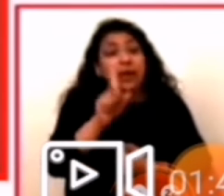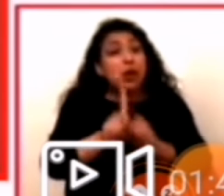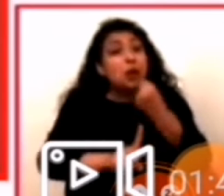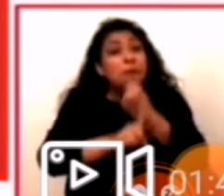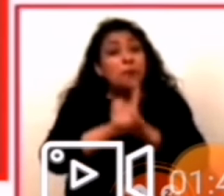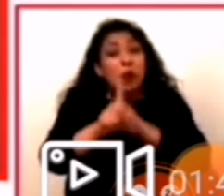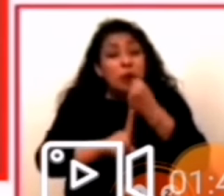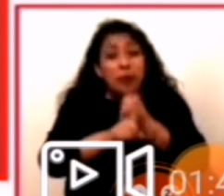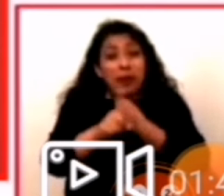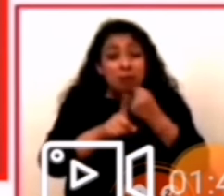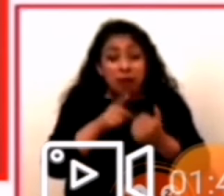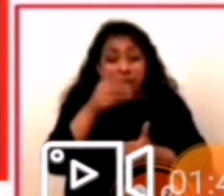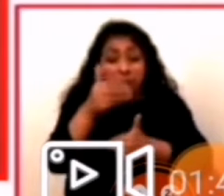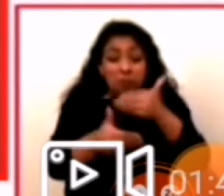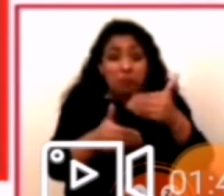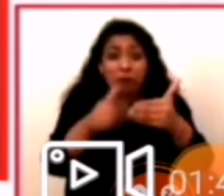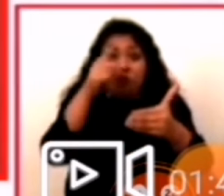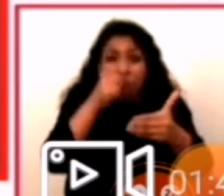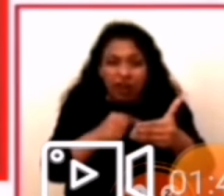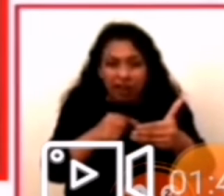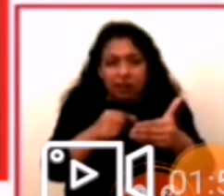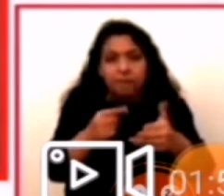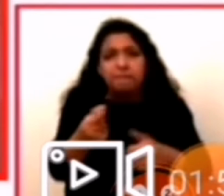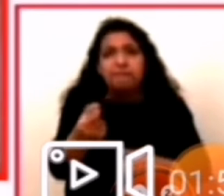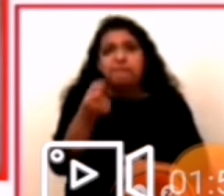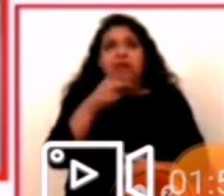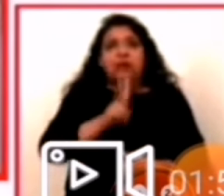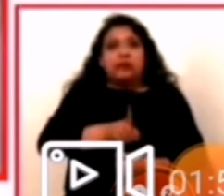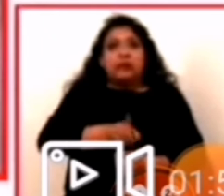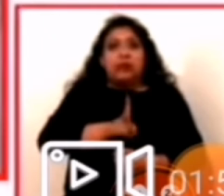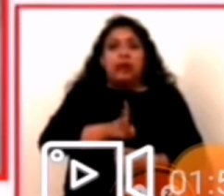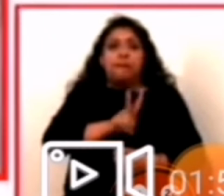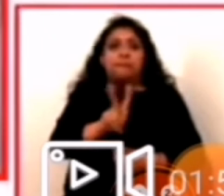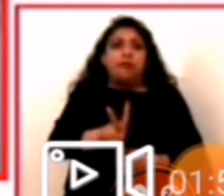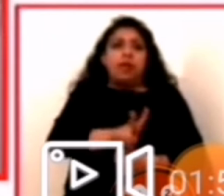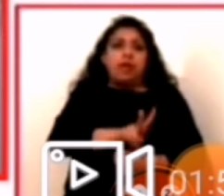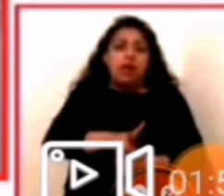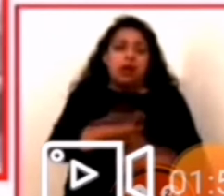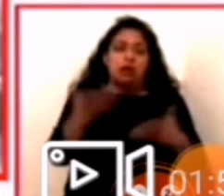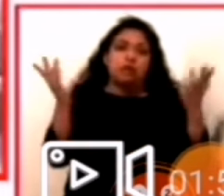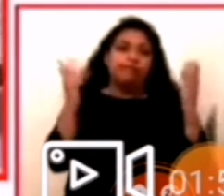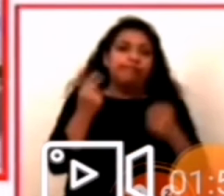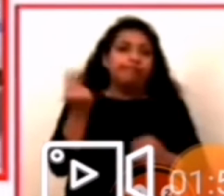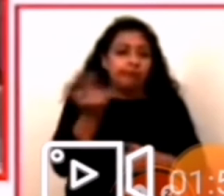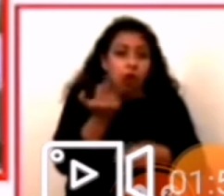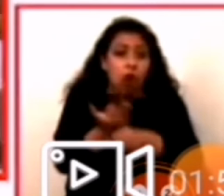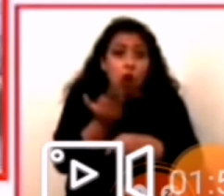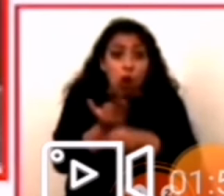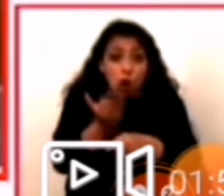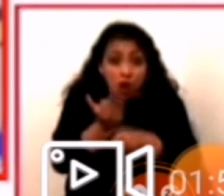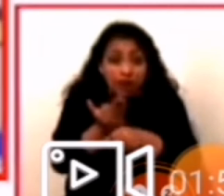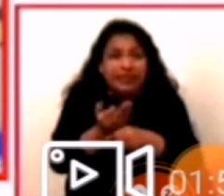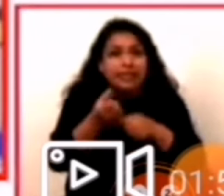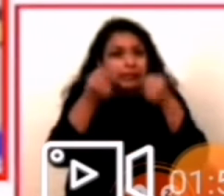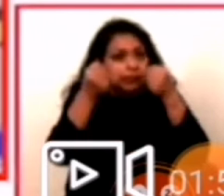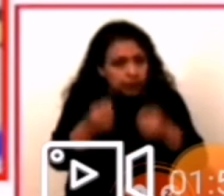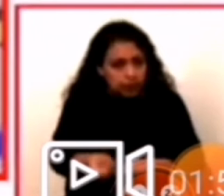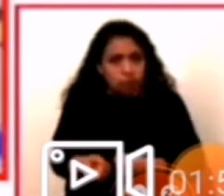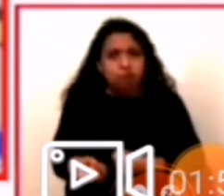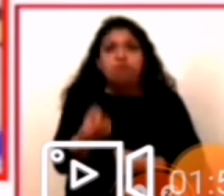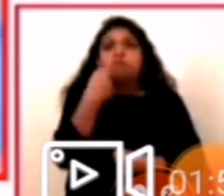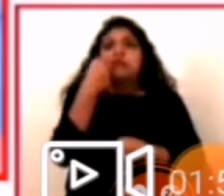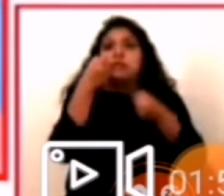the process goes wrong, then the drug could also be a poison. So what we need to be able to make sure that we can do is that we can do